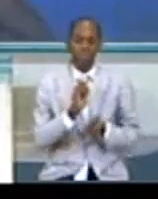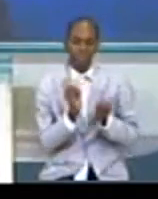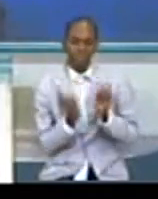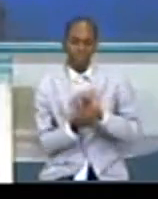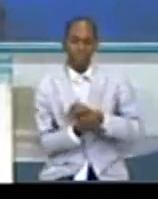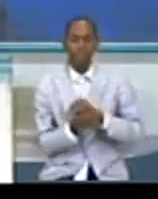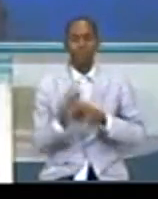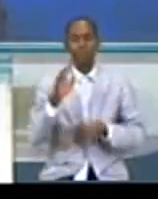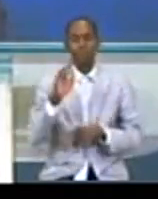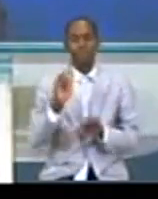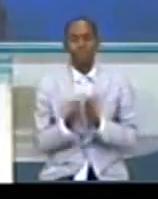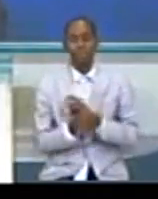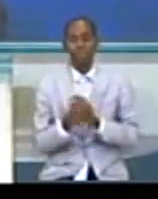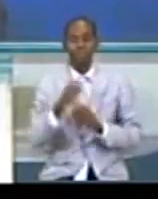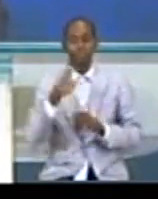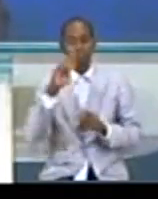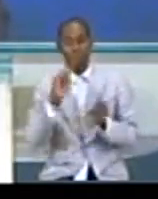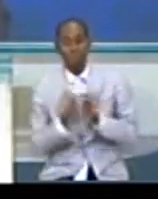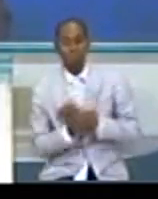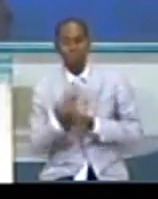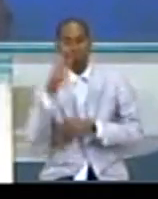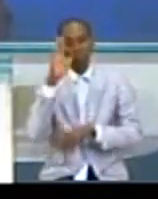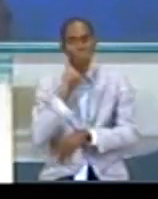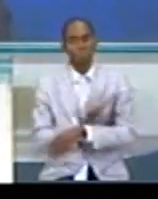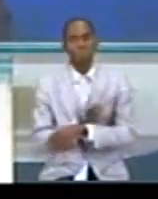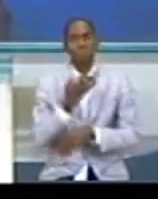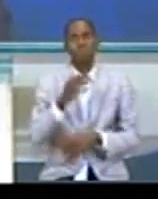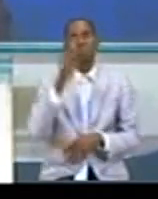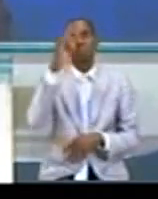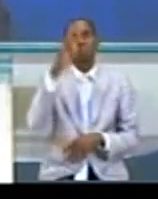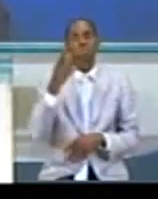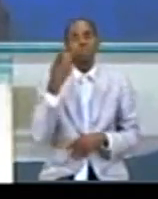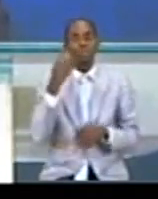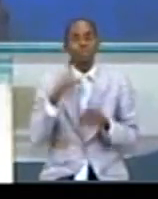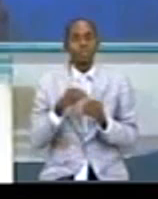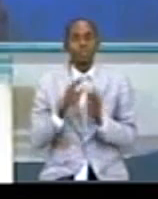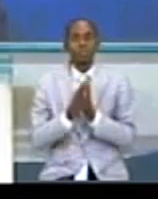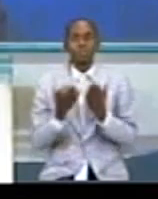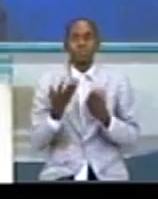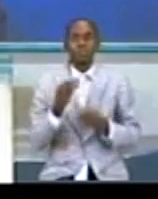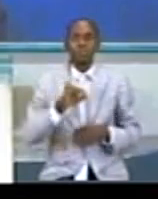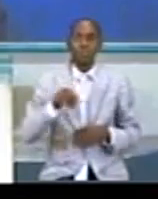sons of God. Look at John chapter 1. John